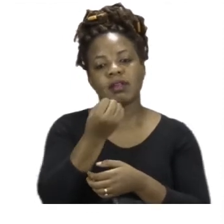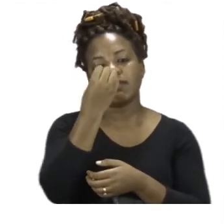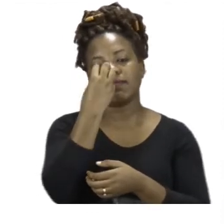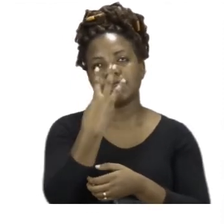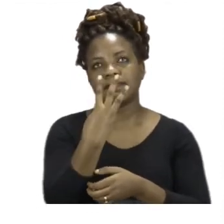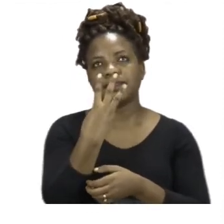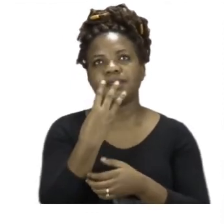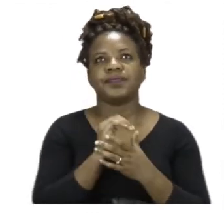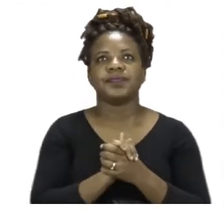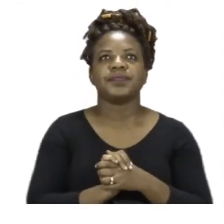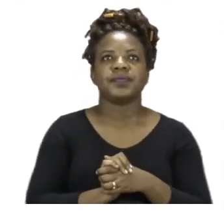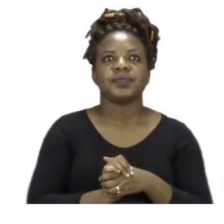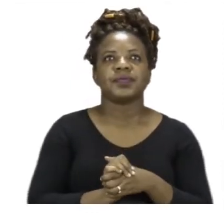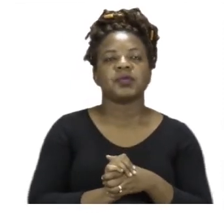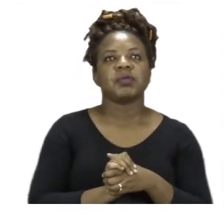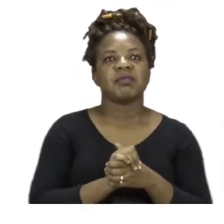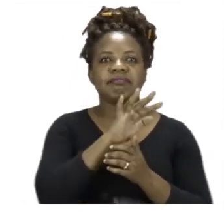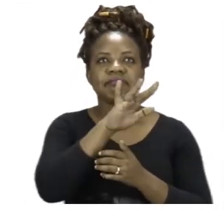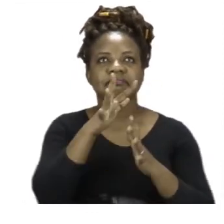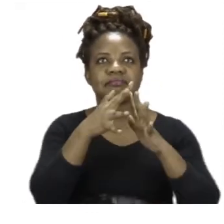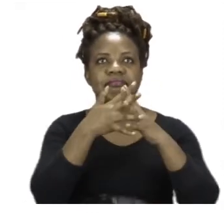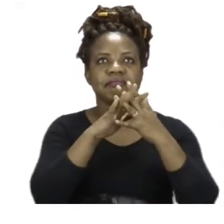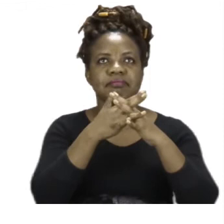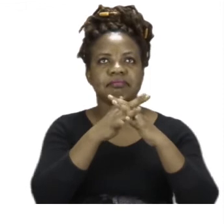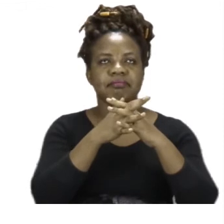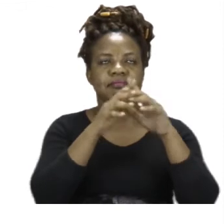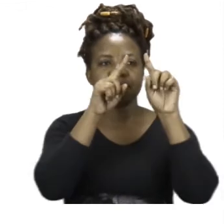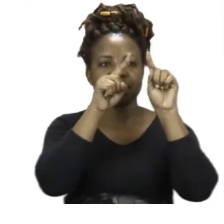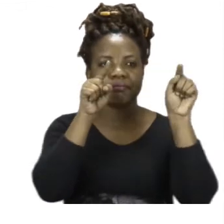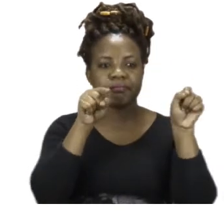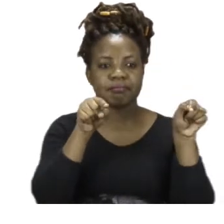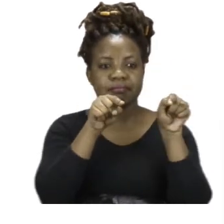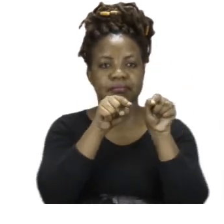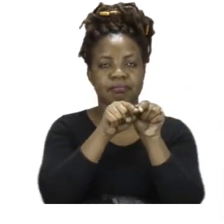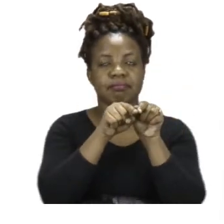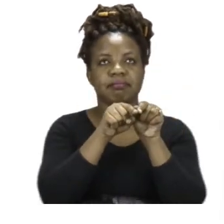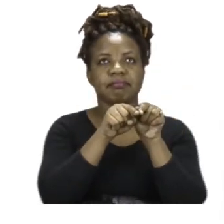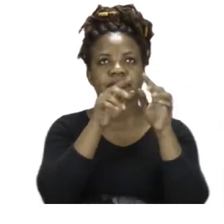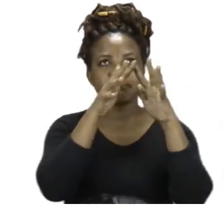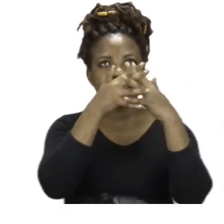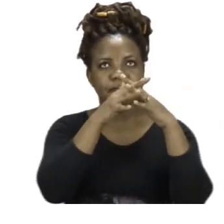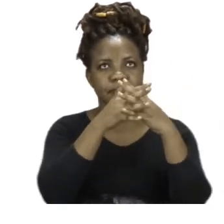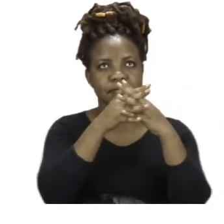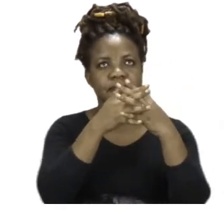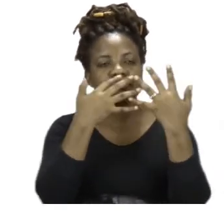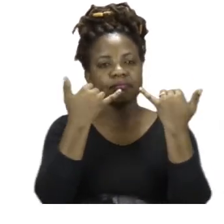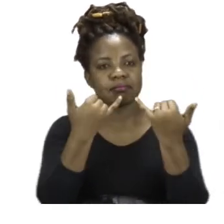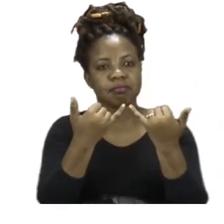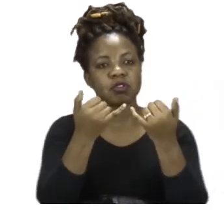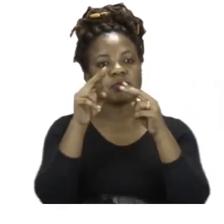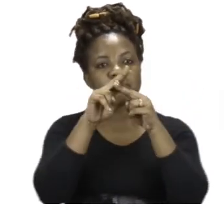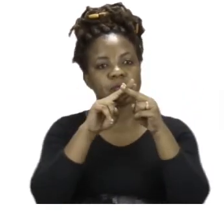two-letter words. You are going to use the letters in that box to make